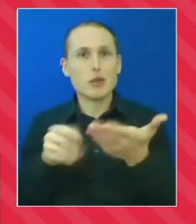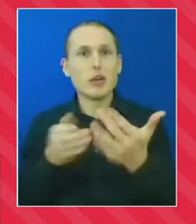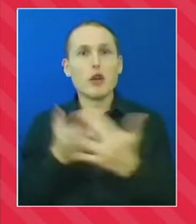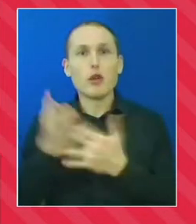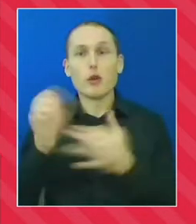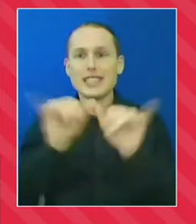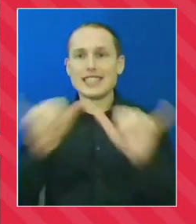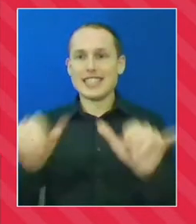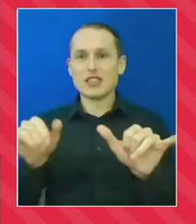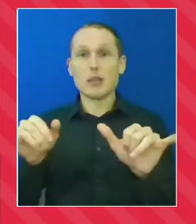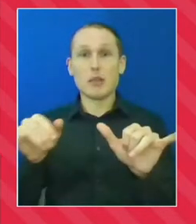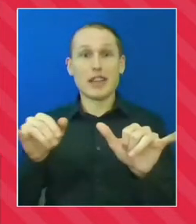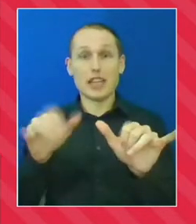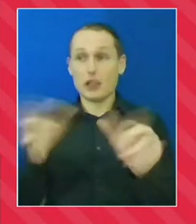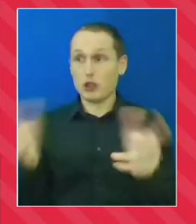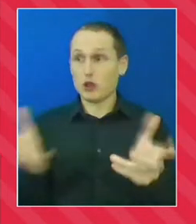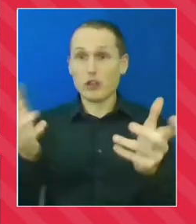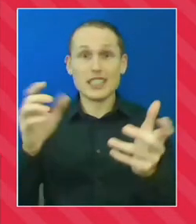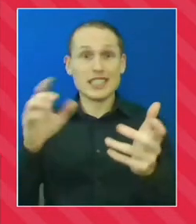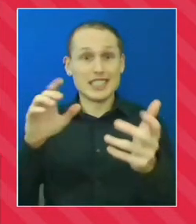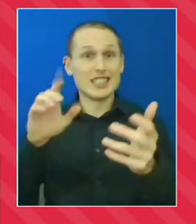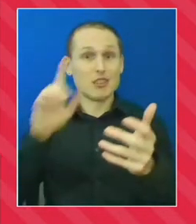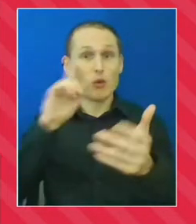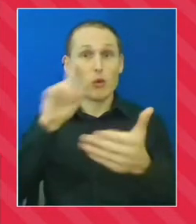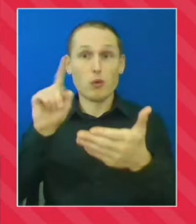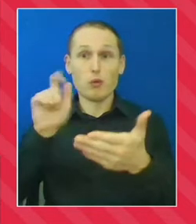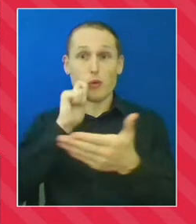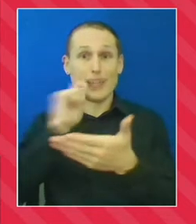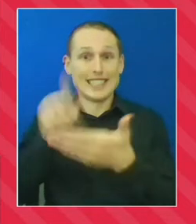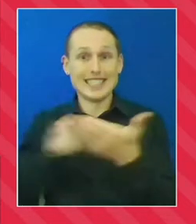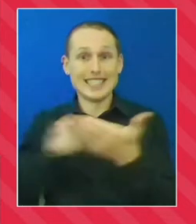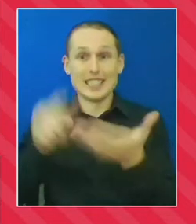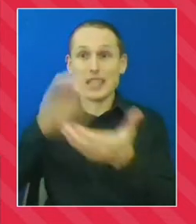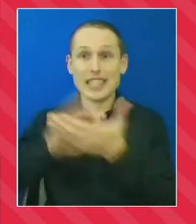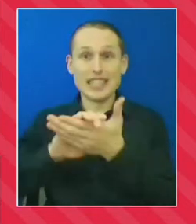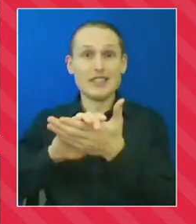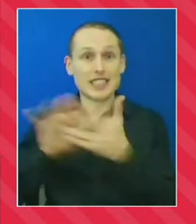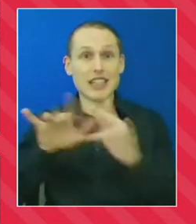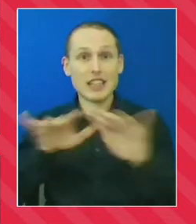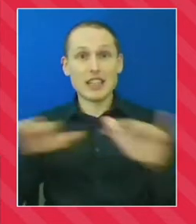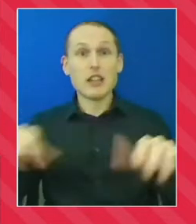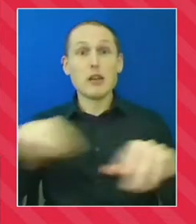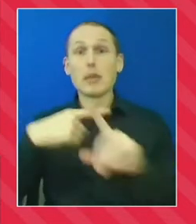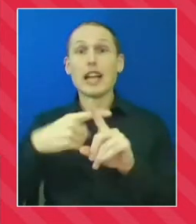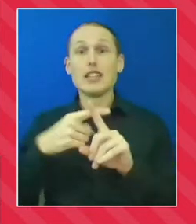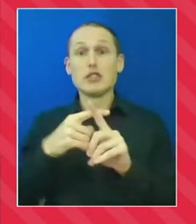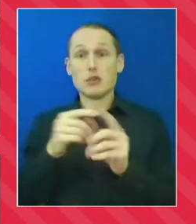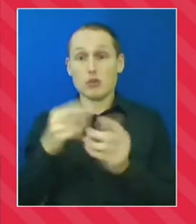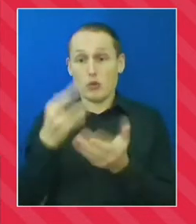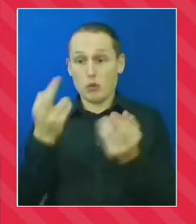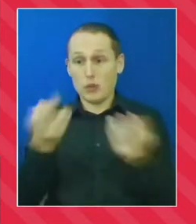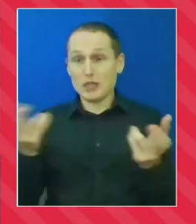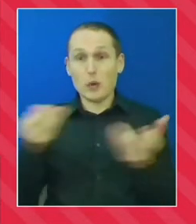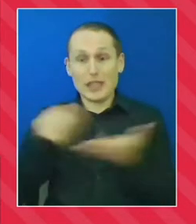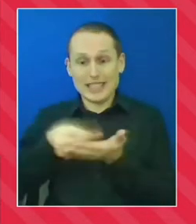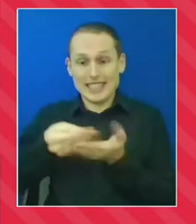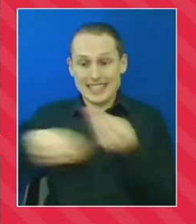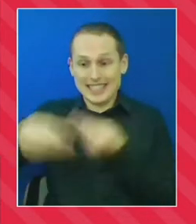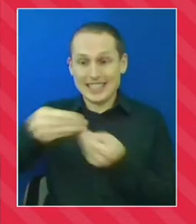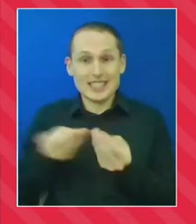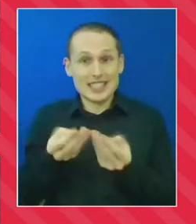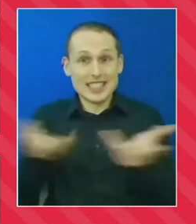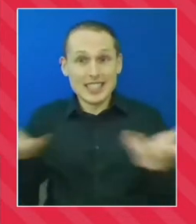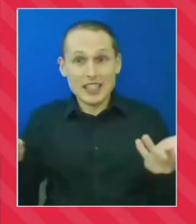and justify the distribution of resources based on those beliefs, which makes it difficult for communities of color to secure